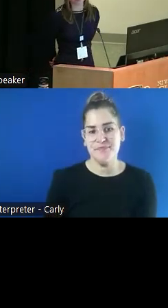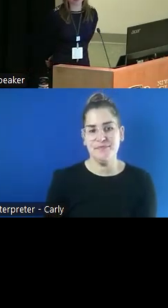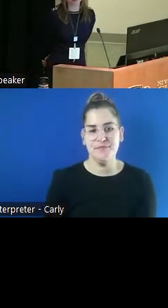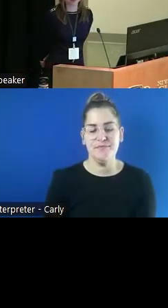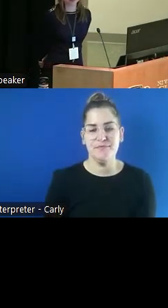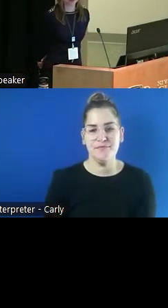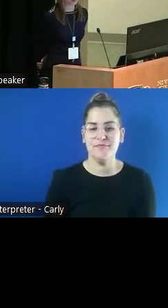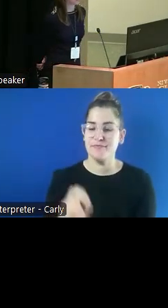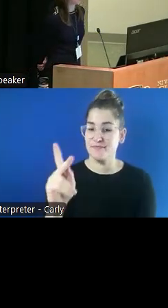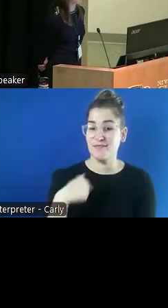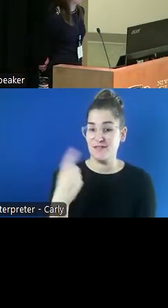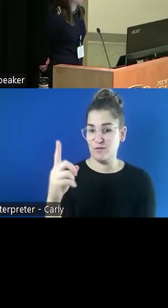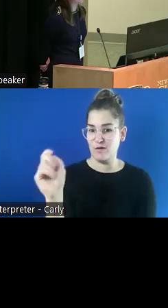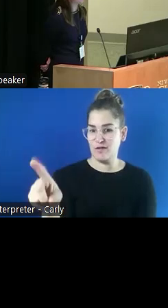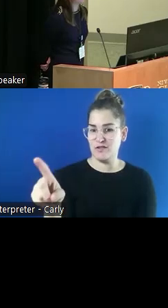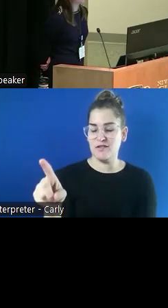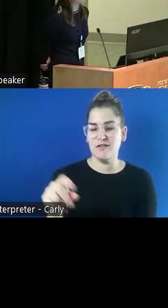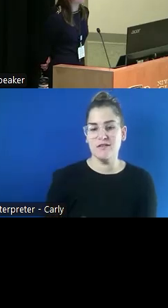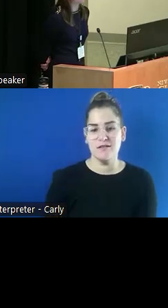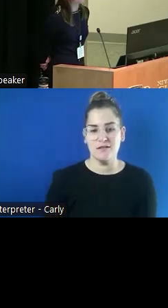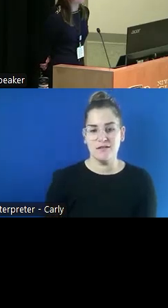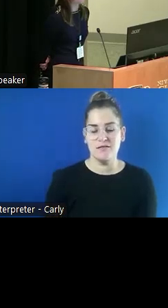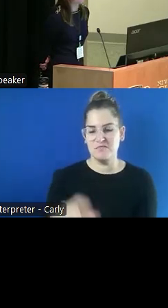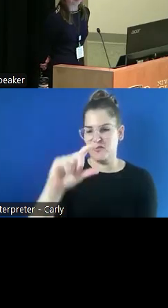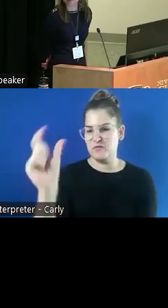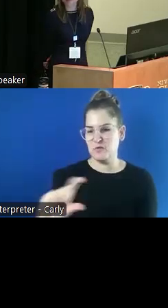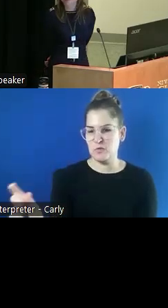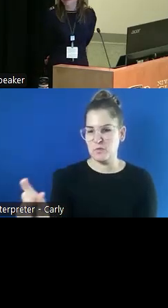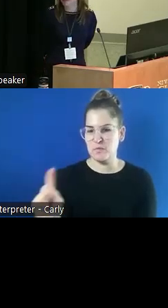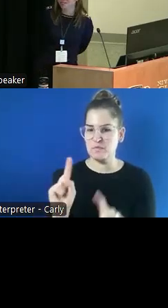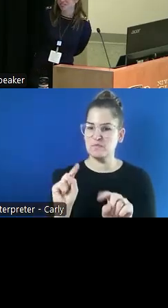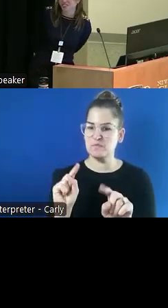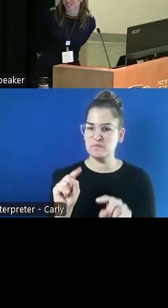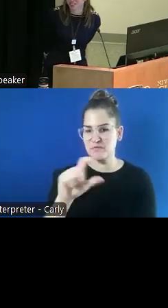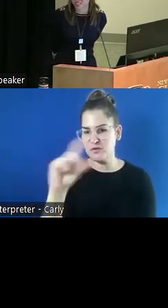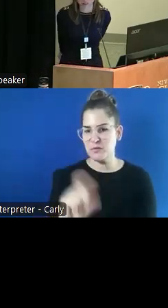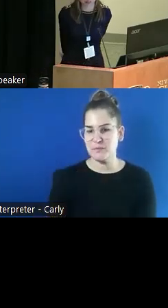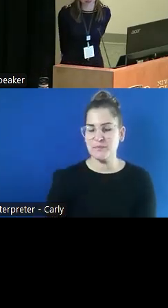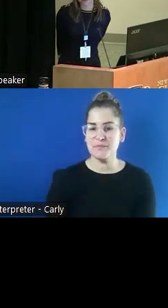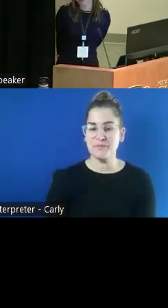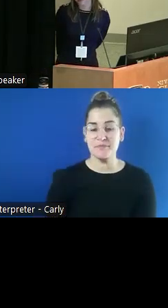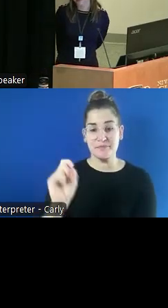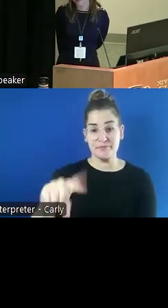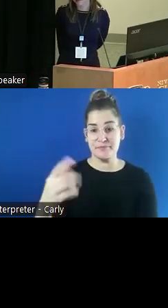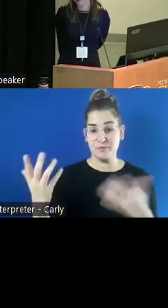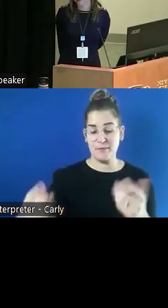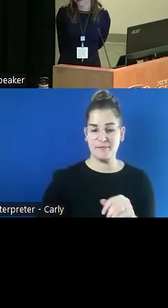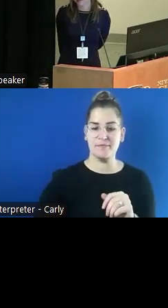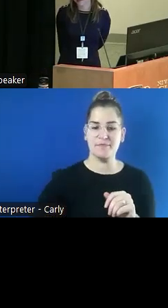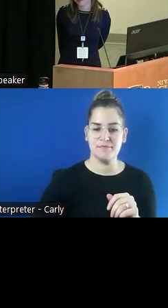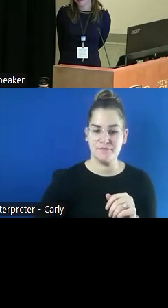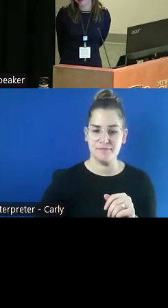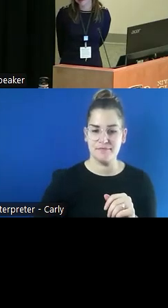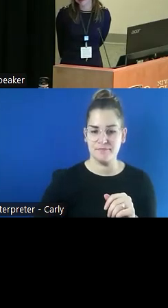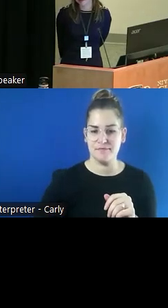Okay, we have a question from a Zoom attendee, and that is, do you have thoughts